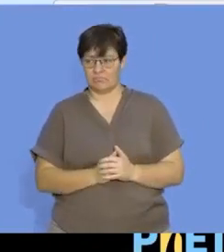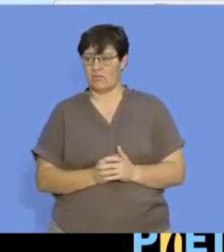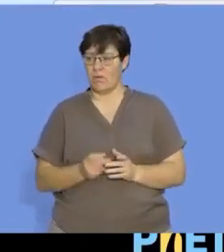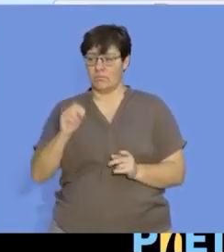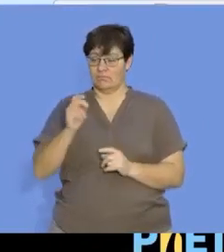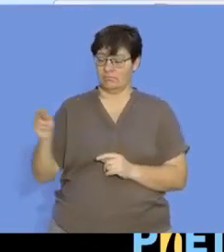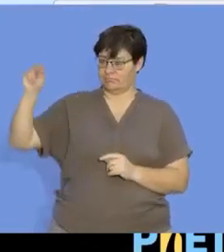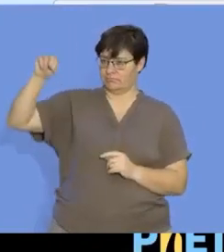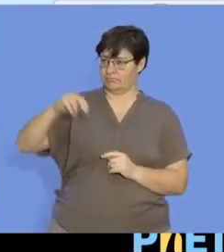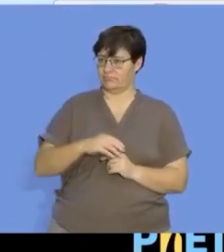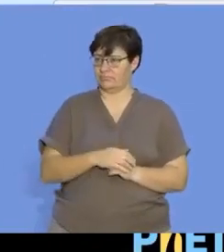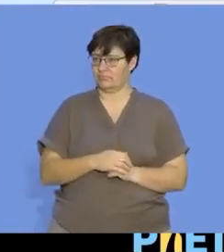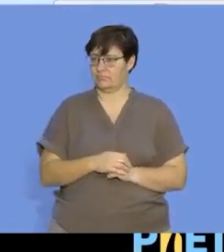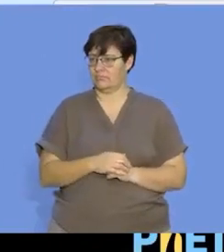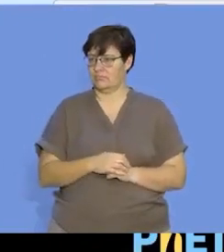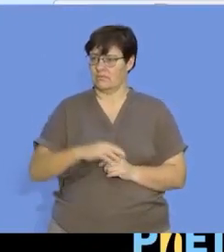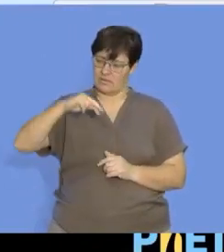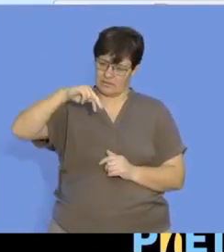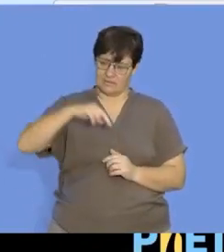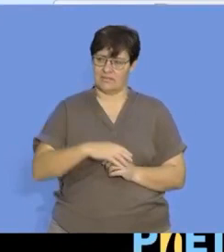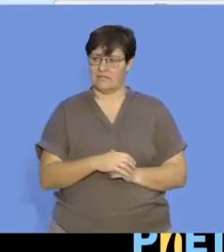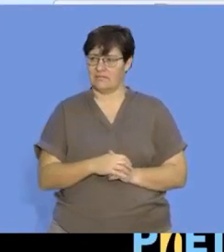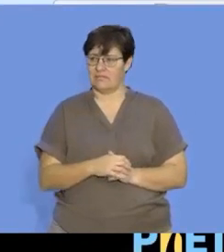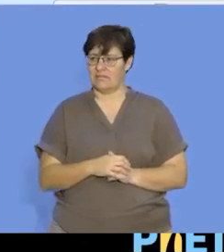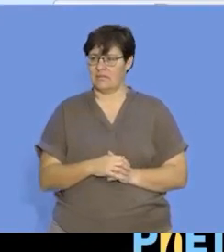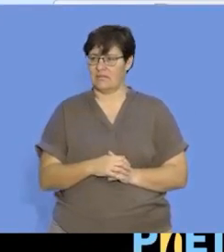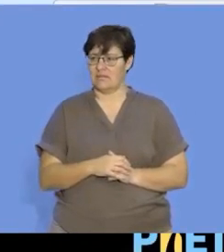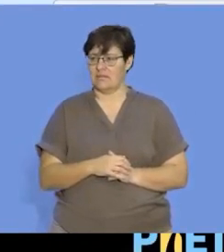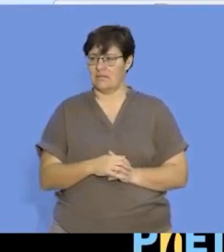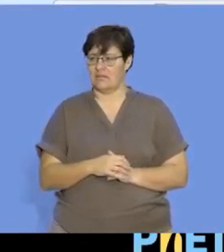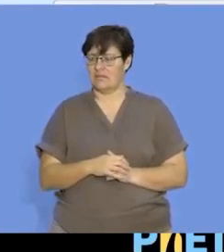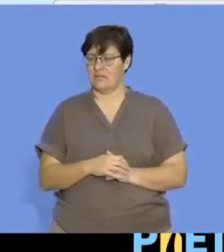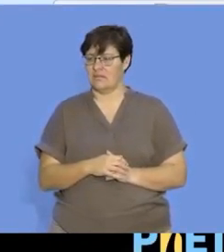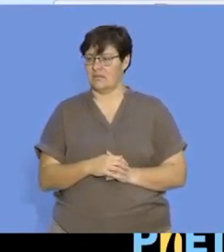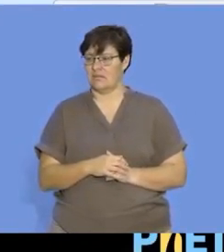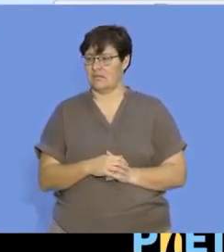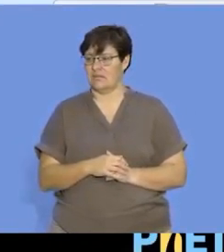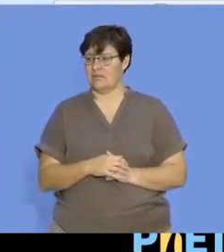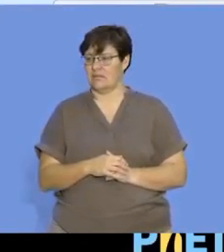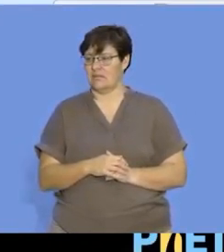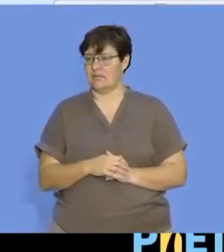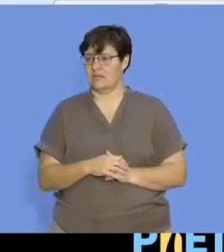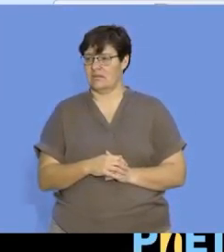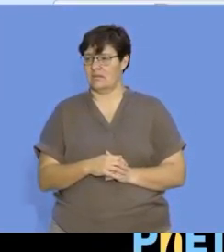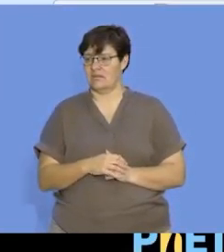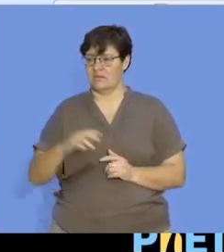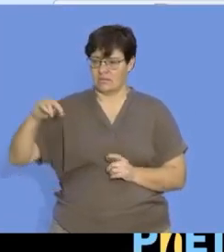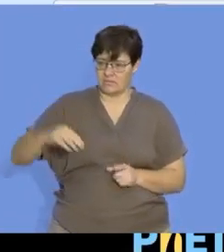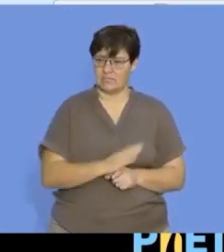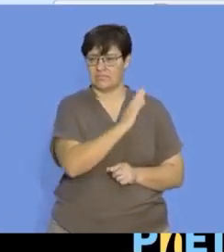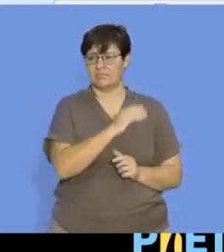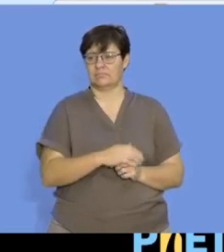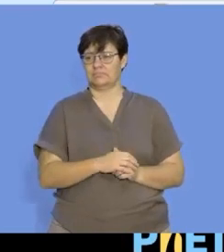track. Oops, maybe onto the track would be a good idea. There he is, or she, and off they